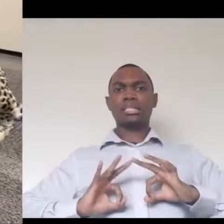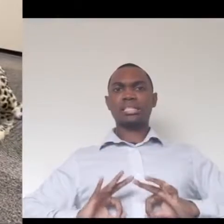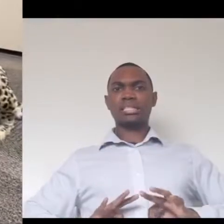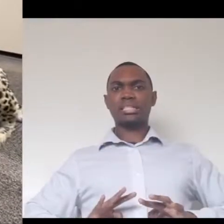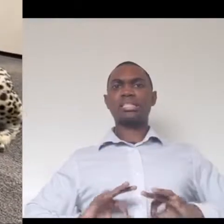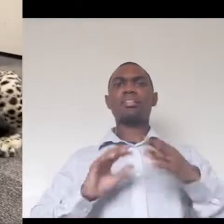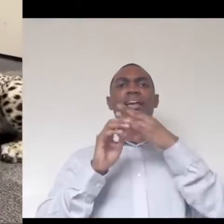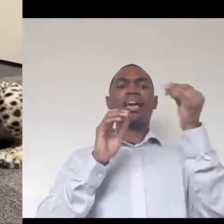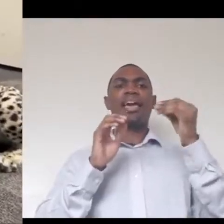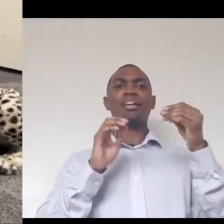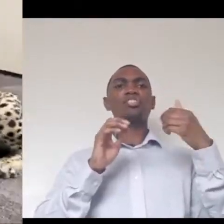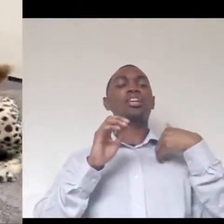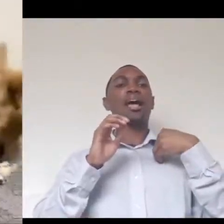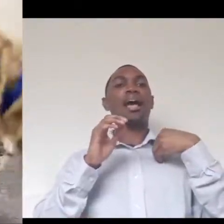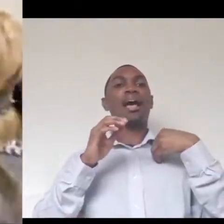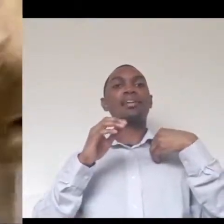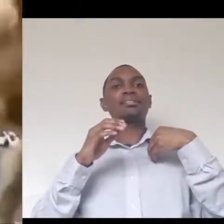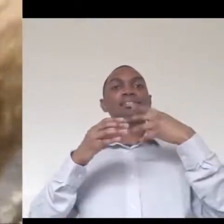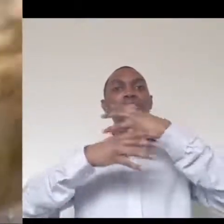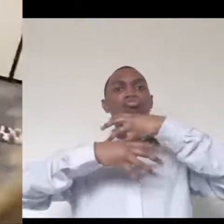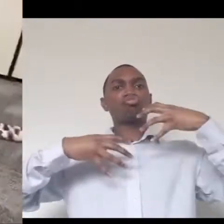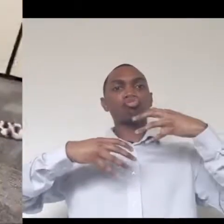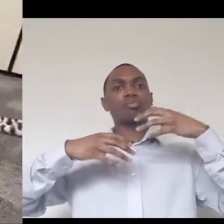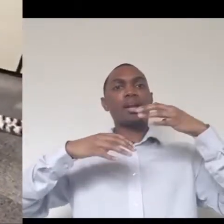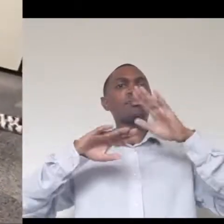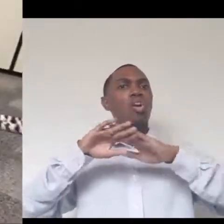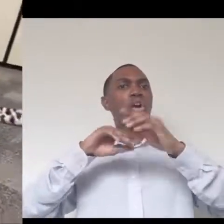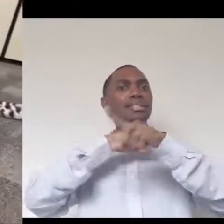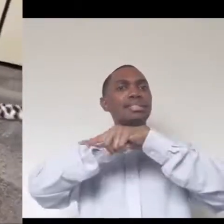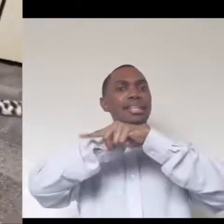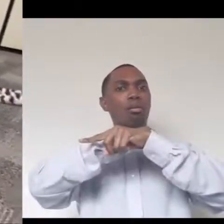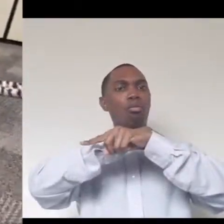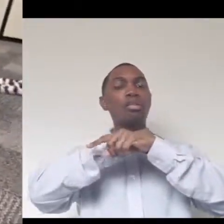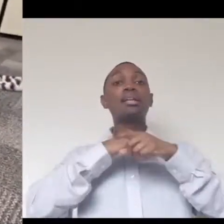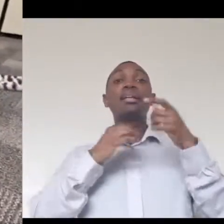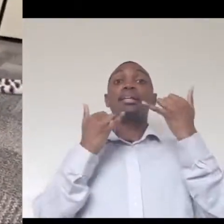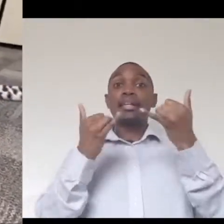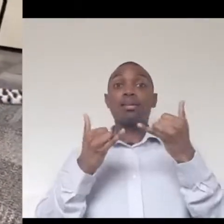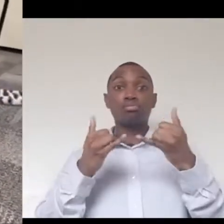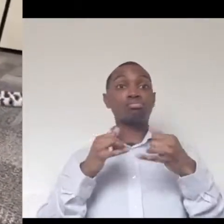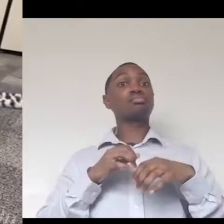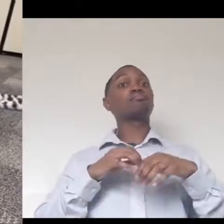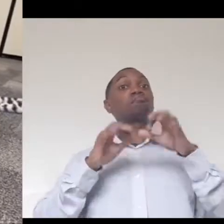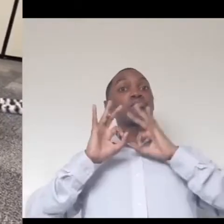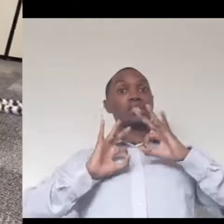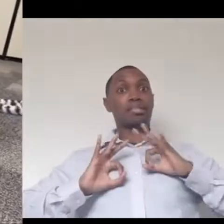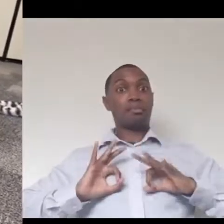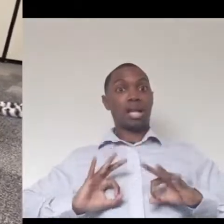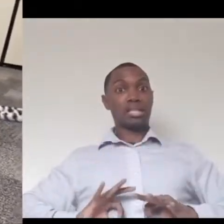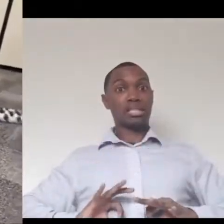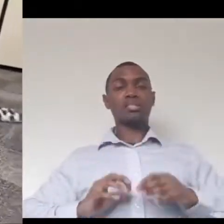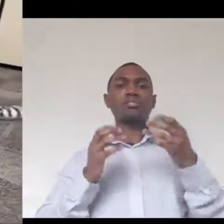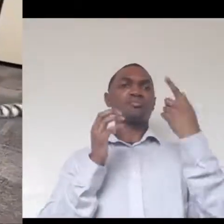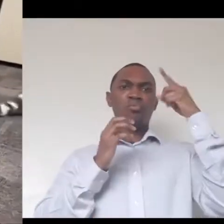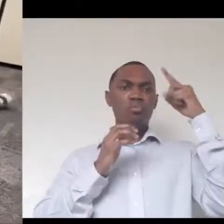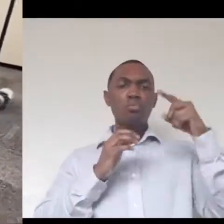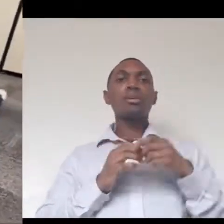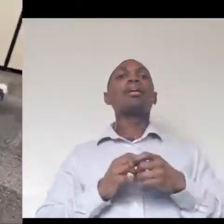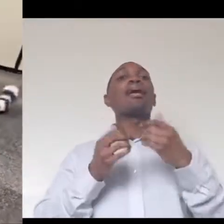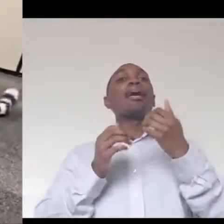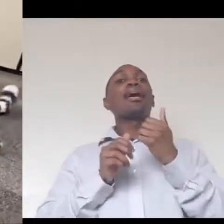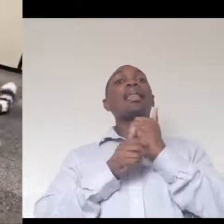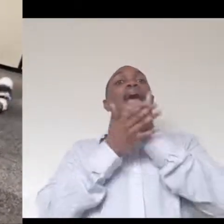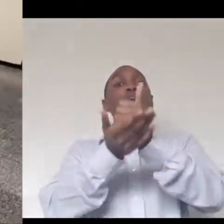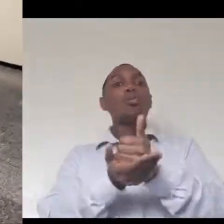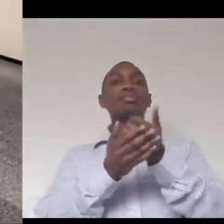Yeah, so those spots are really important to help cheetahs to camouflage. It might not seem like that